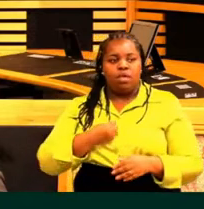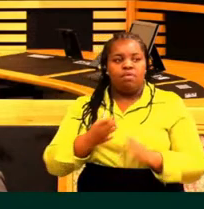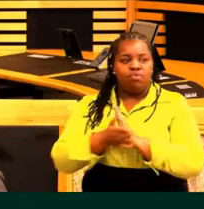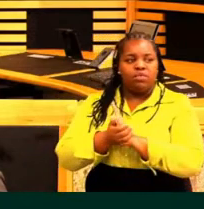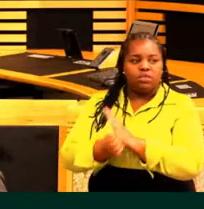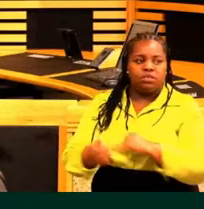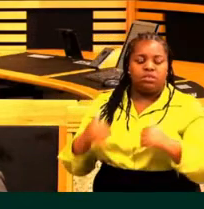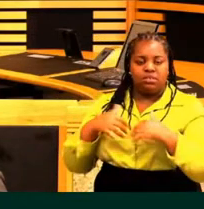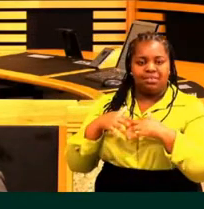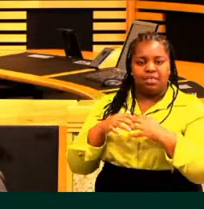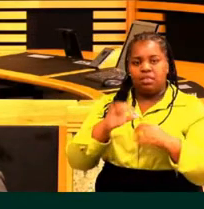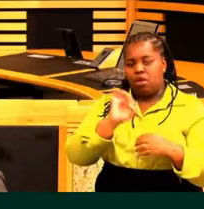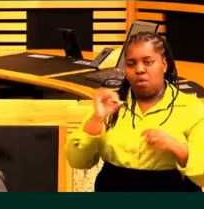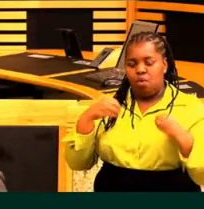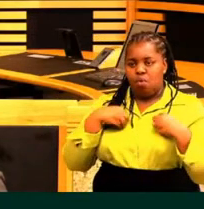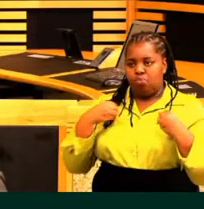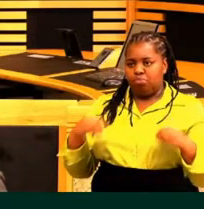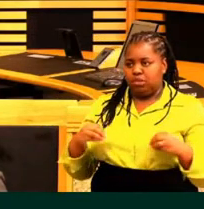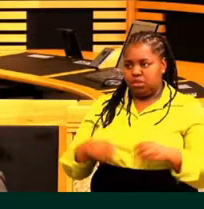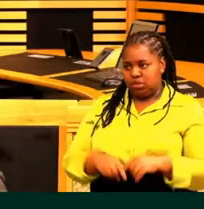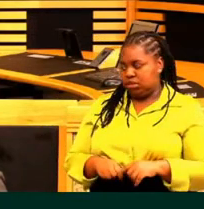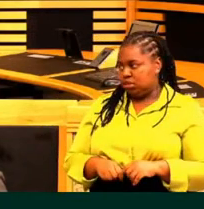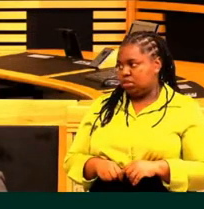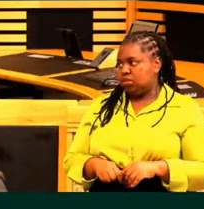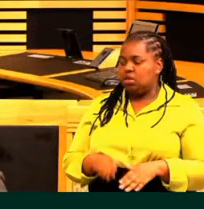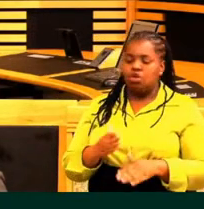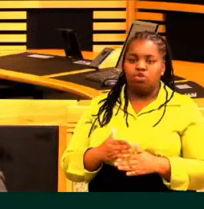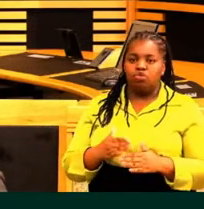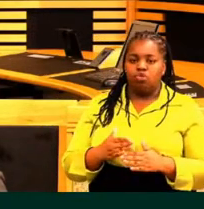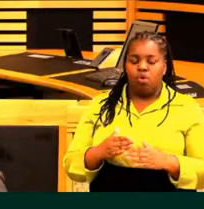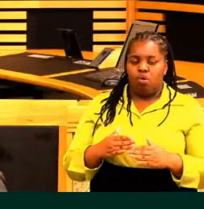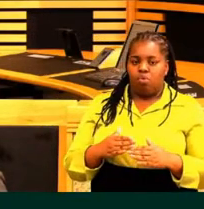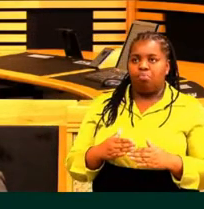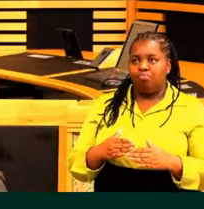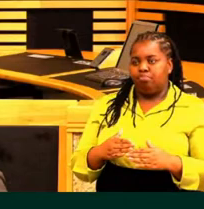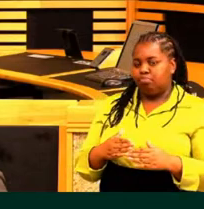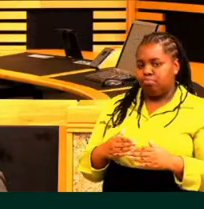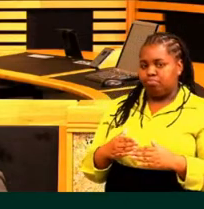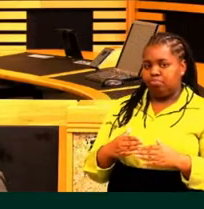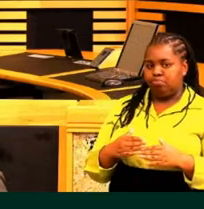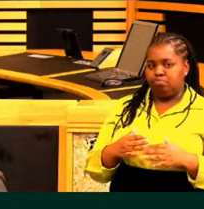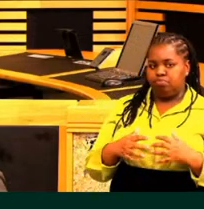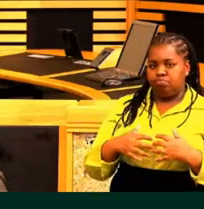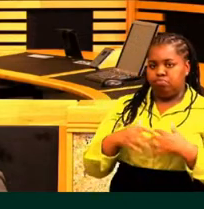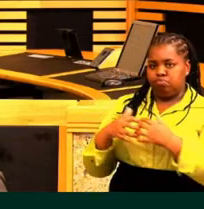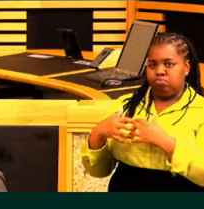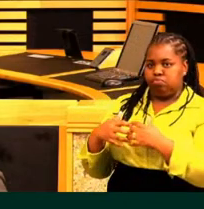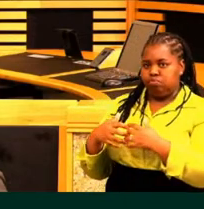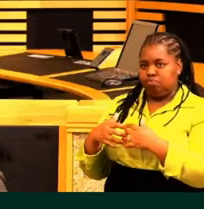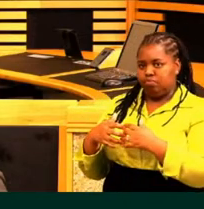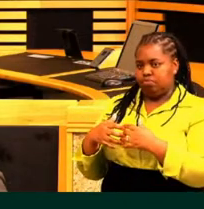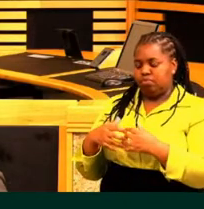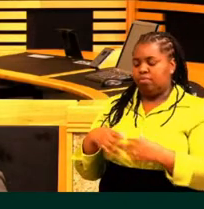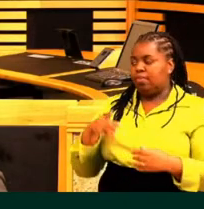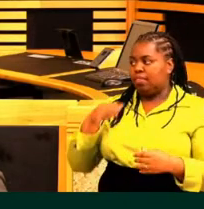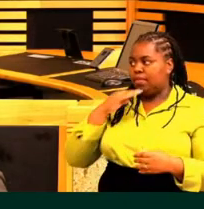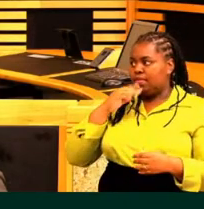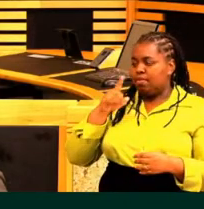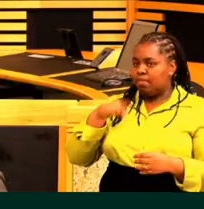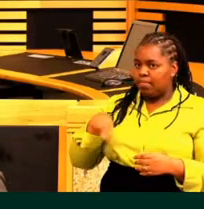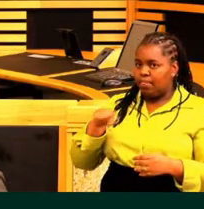to start their own businesses job creation activities encourage public private